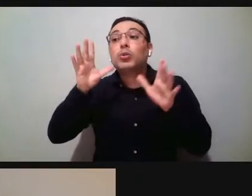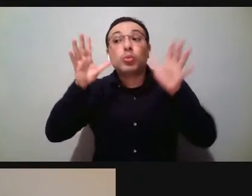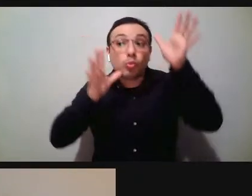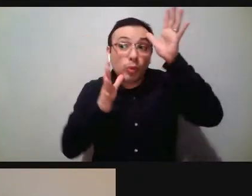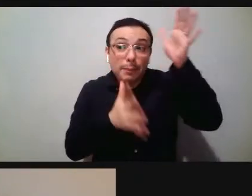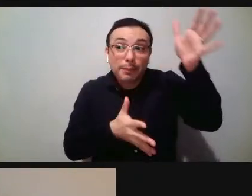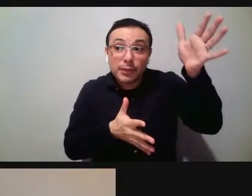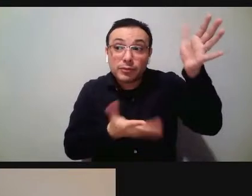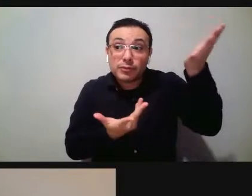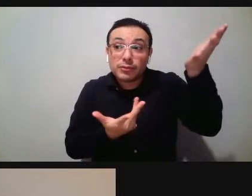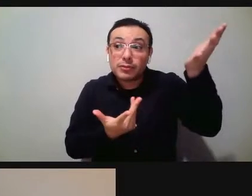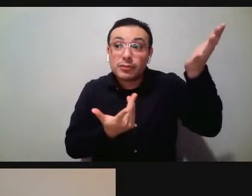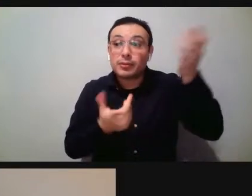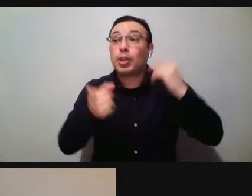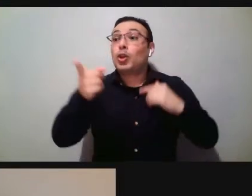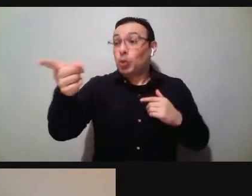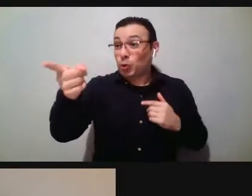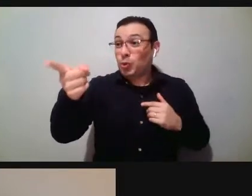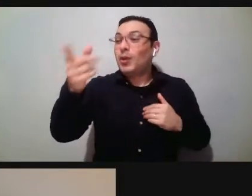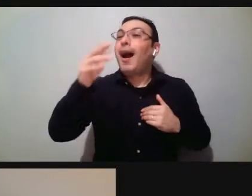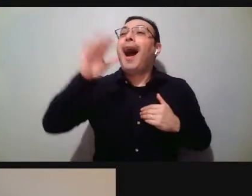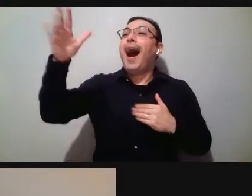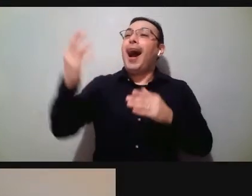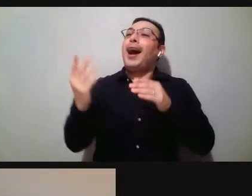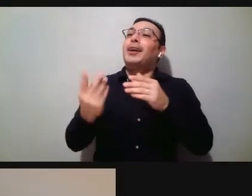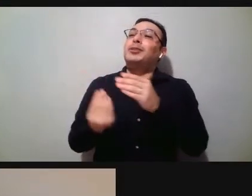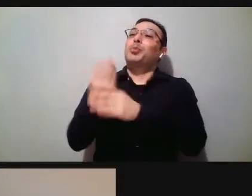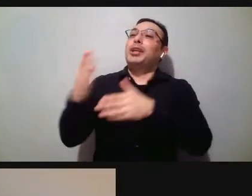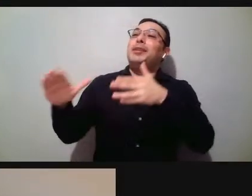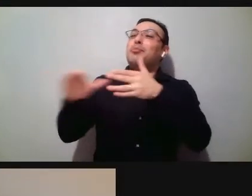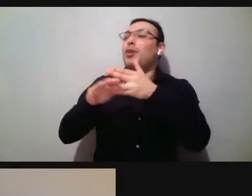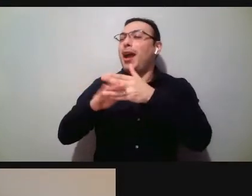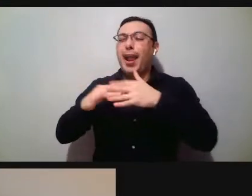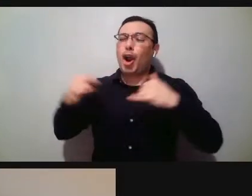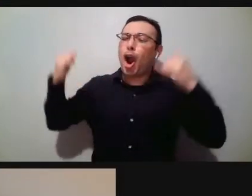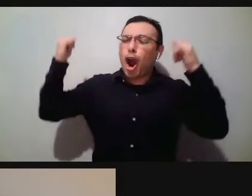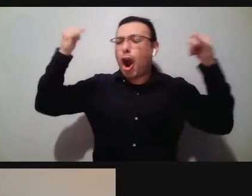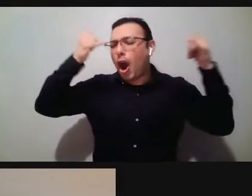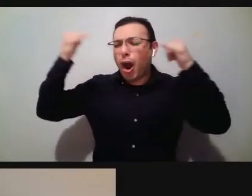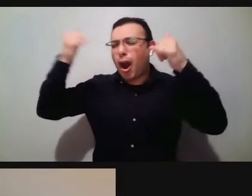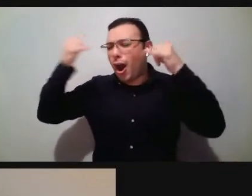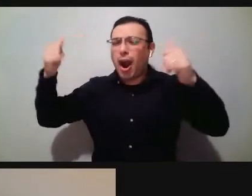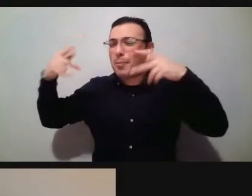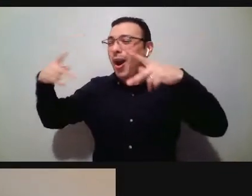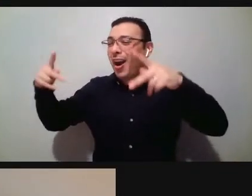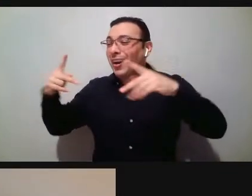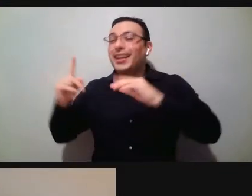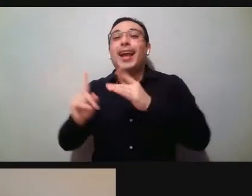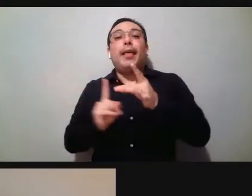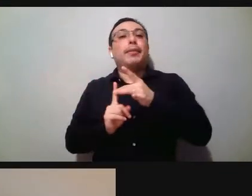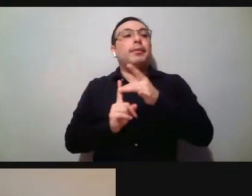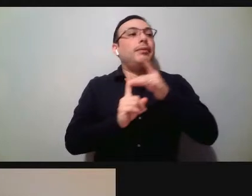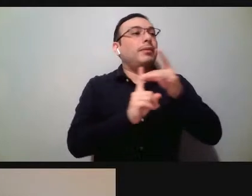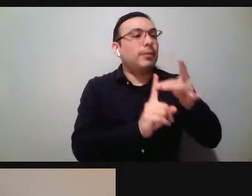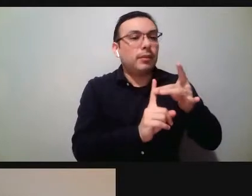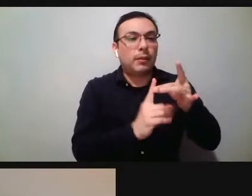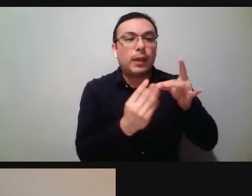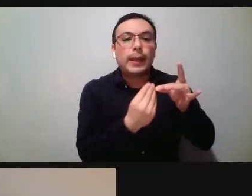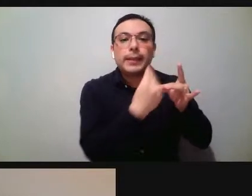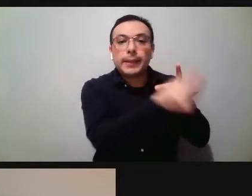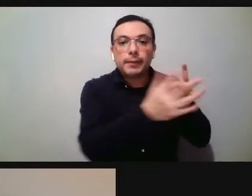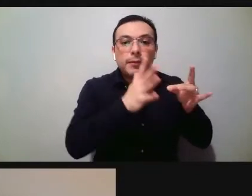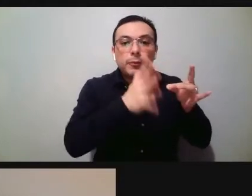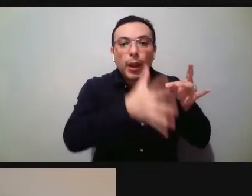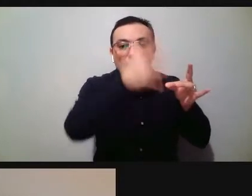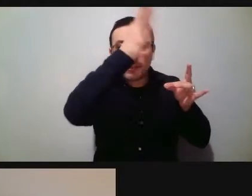you go to spring break and bring COVID back to your parents or your grandparents. And while we know that, the risk